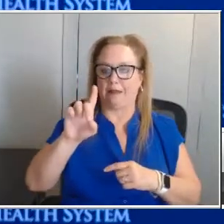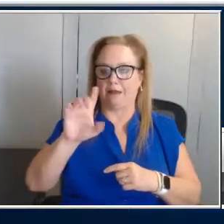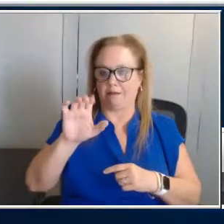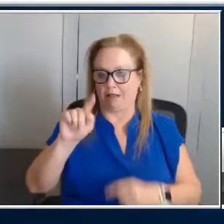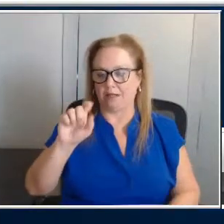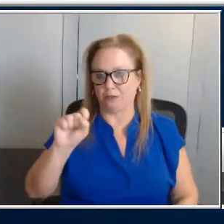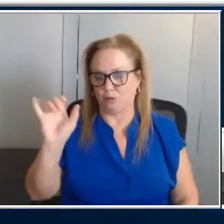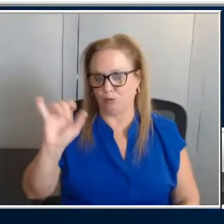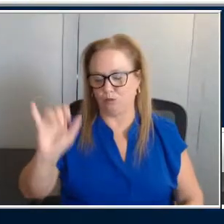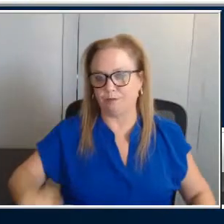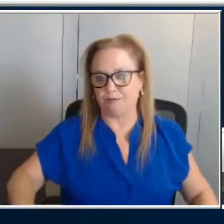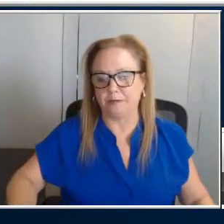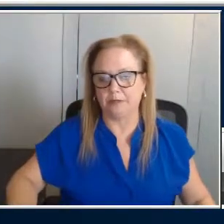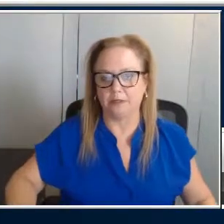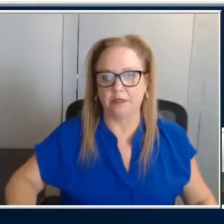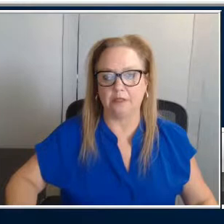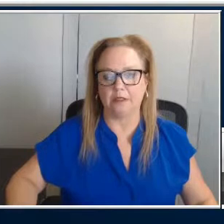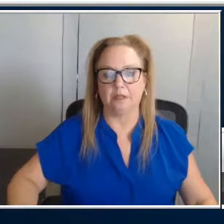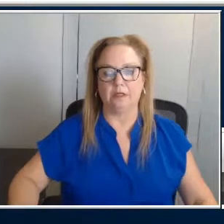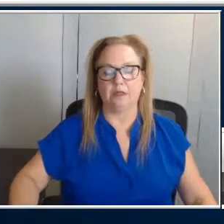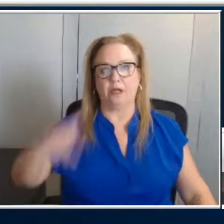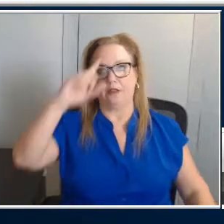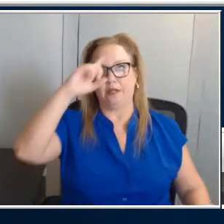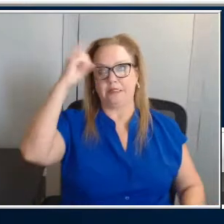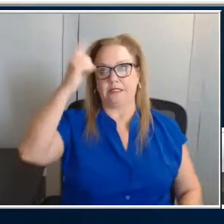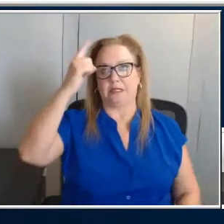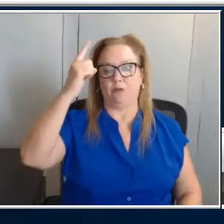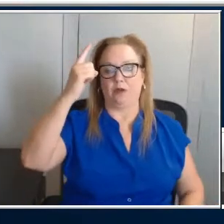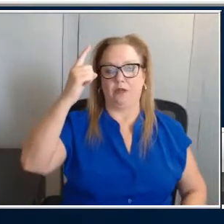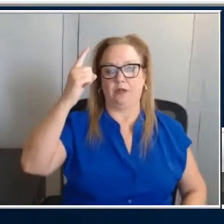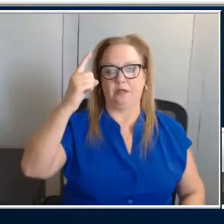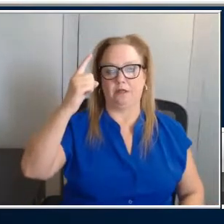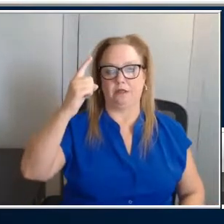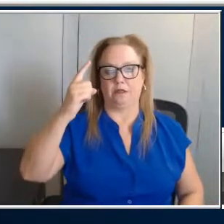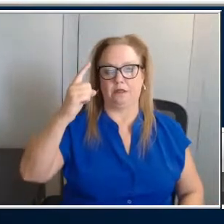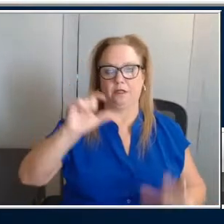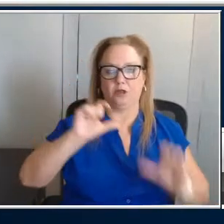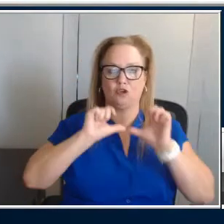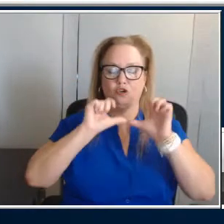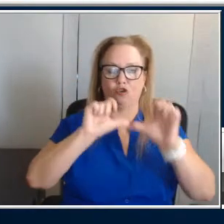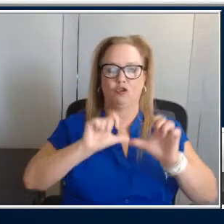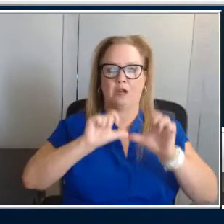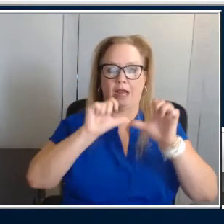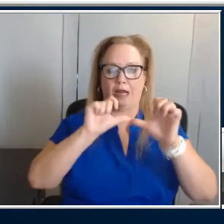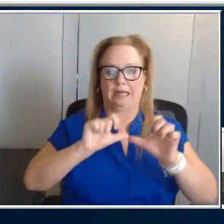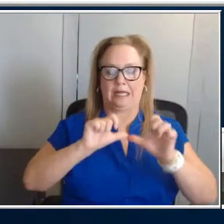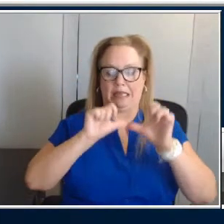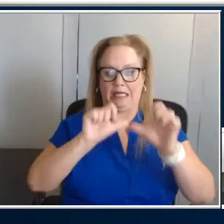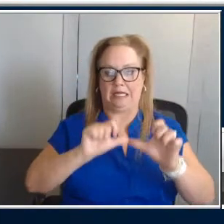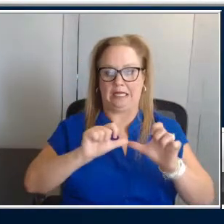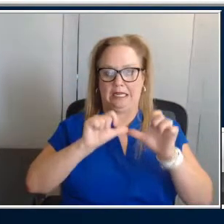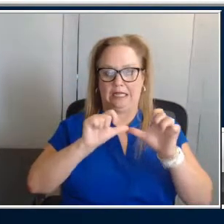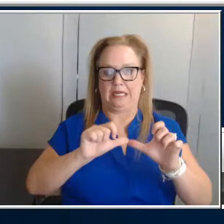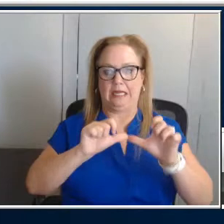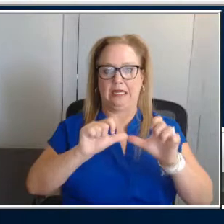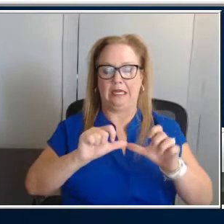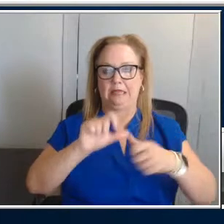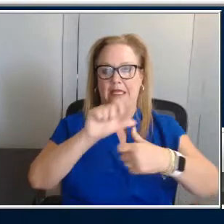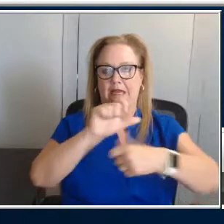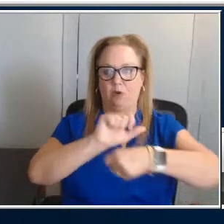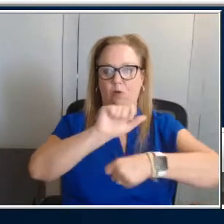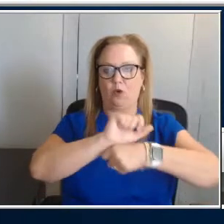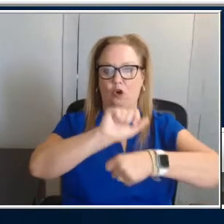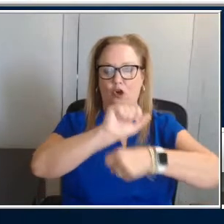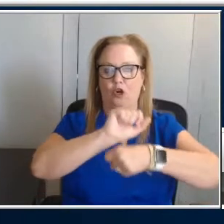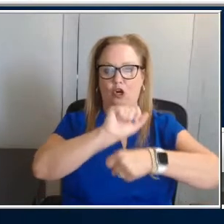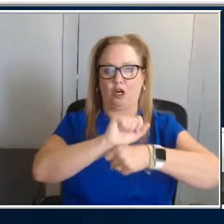well. You think about somebody who's very, very chronically compensated, but they have to work at that. For example, a heart